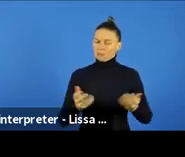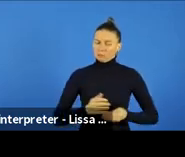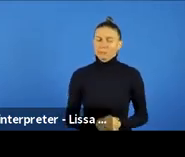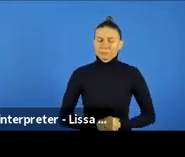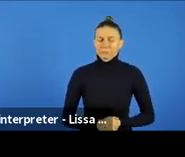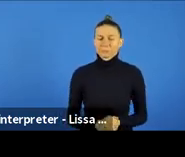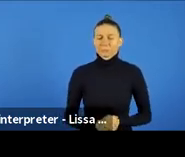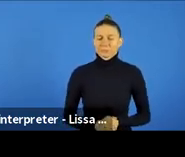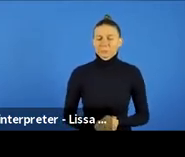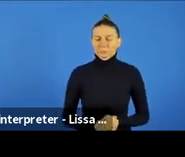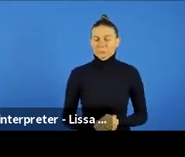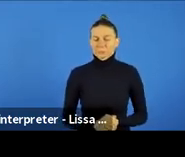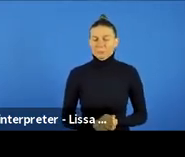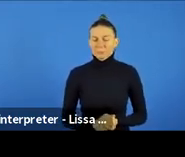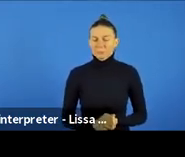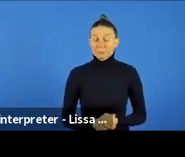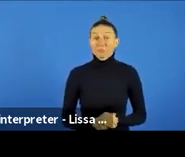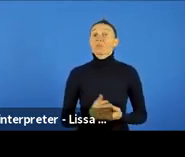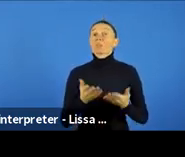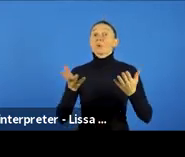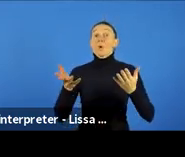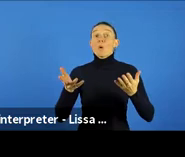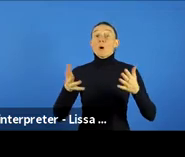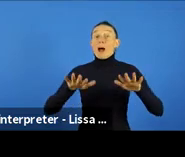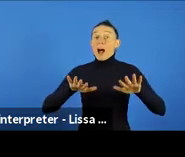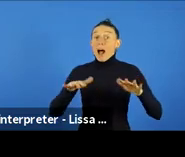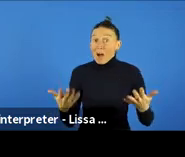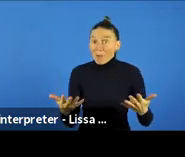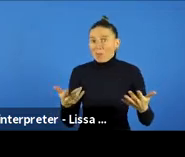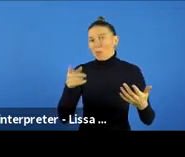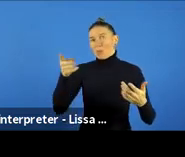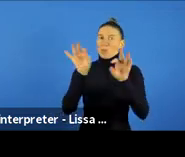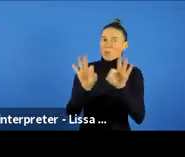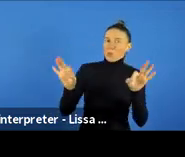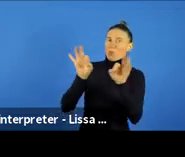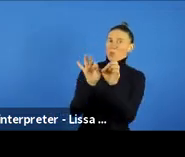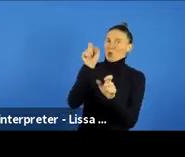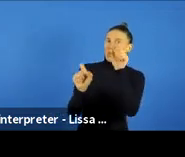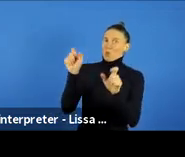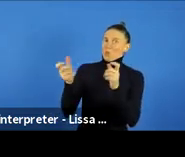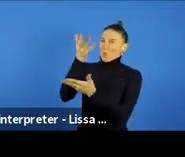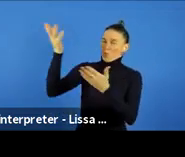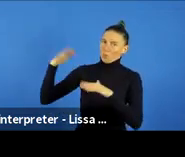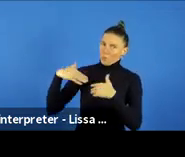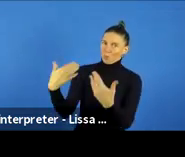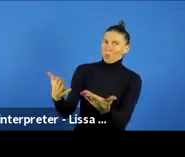please. So it goes to market through key players, yes.